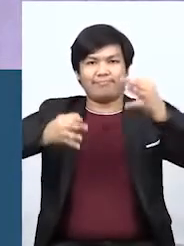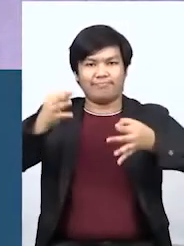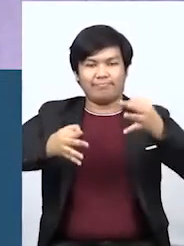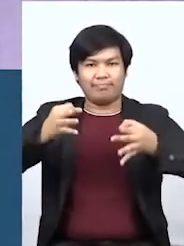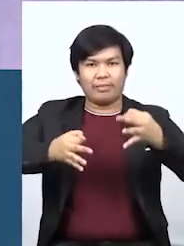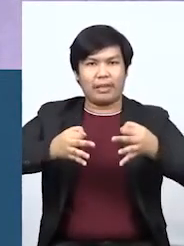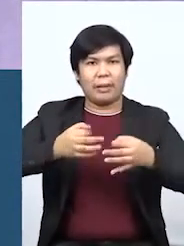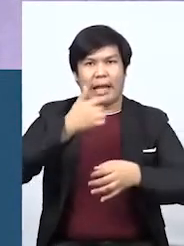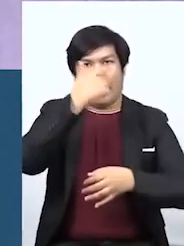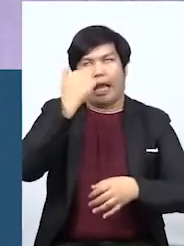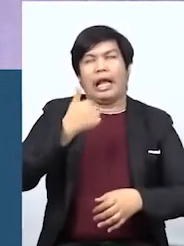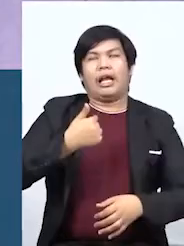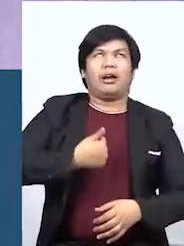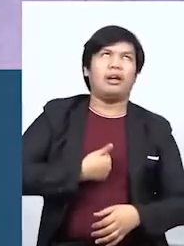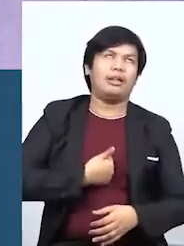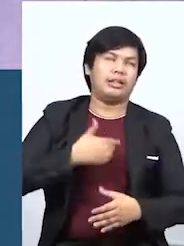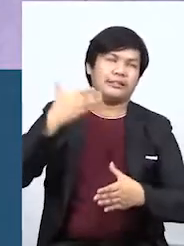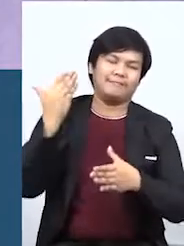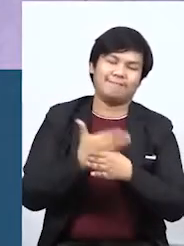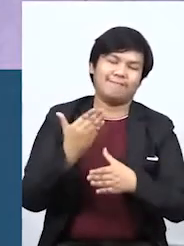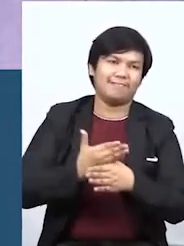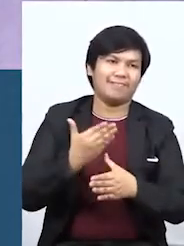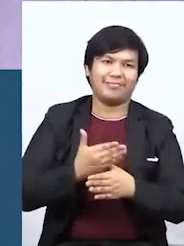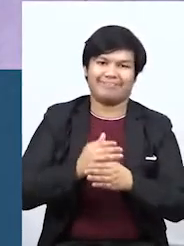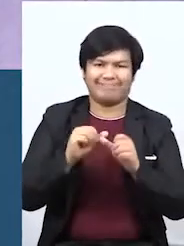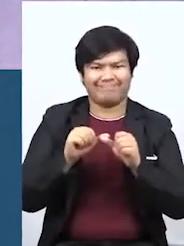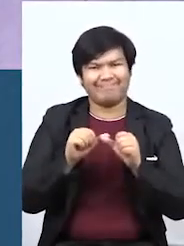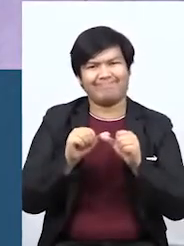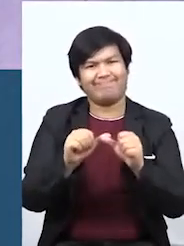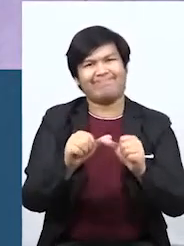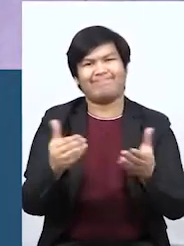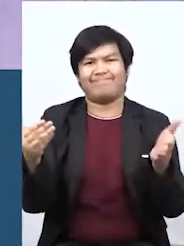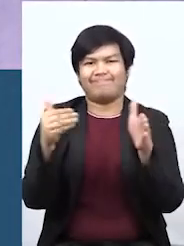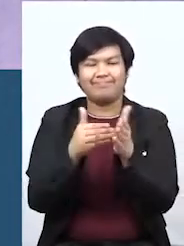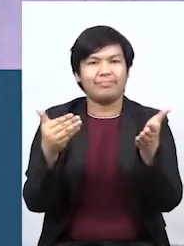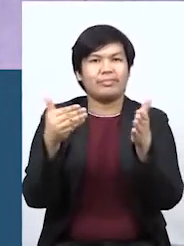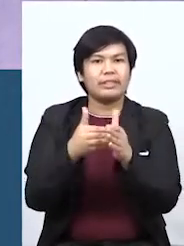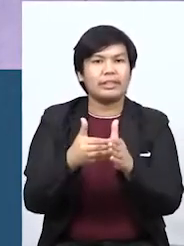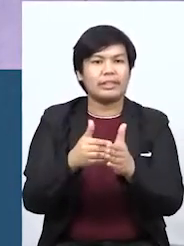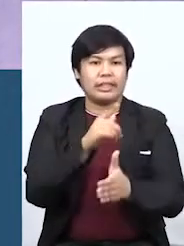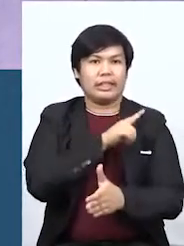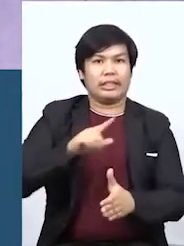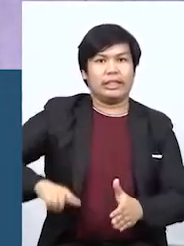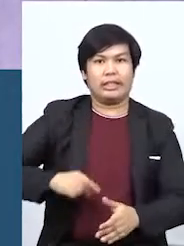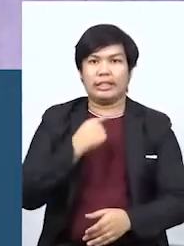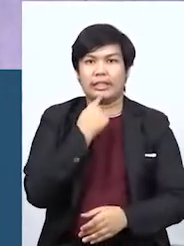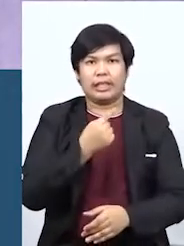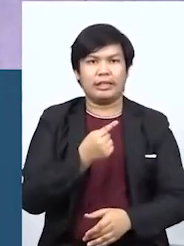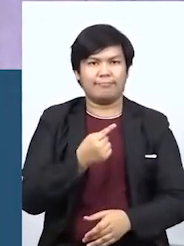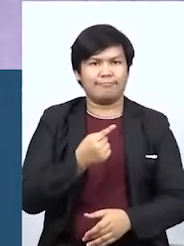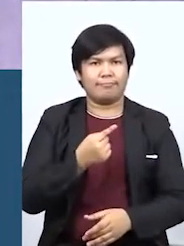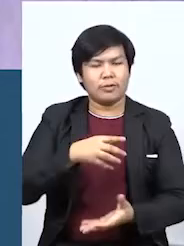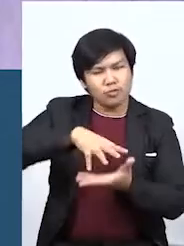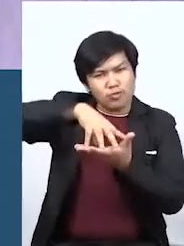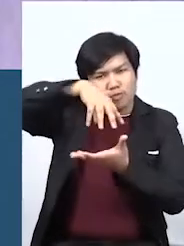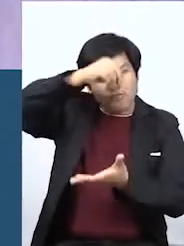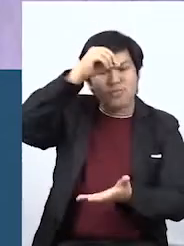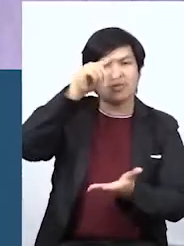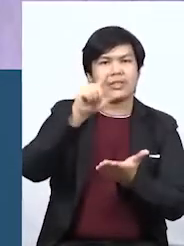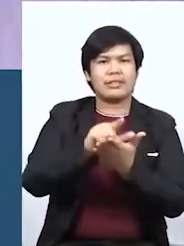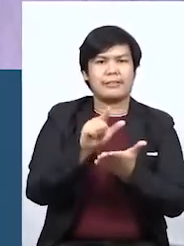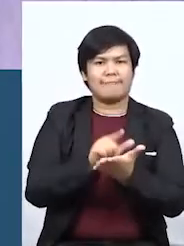is wearing me out with her constant requests then the Lord said learn a lesson from this